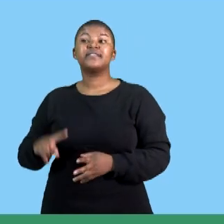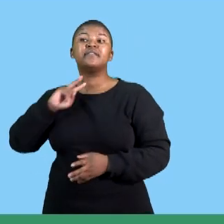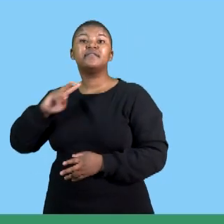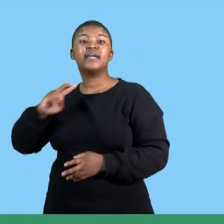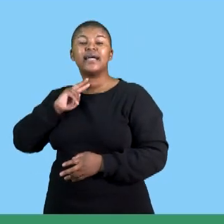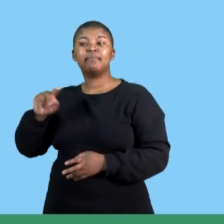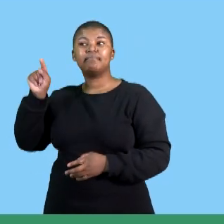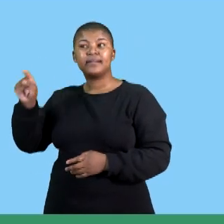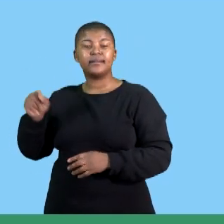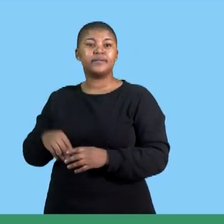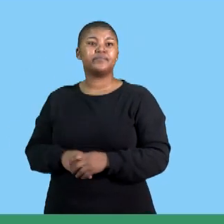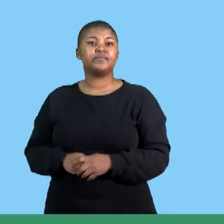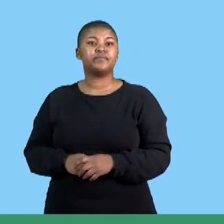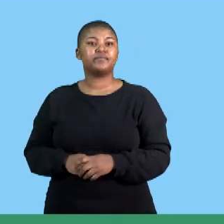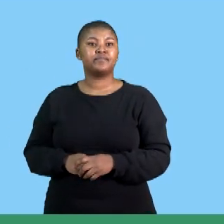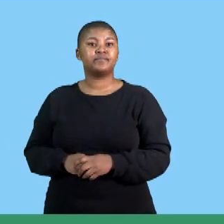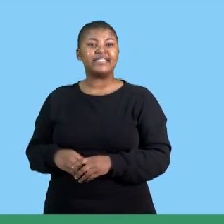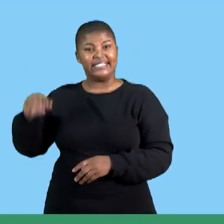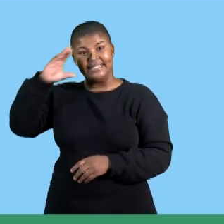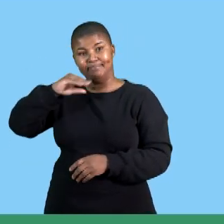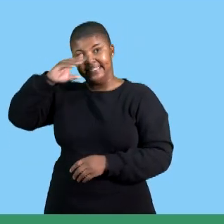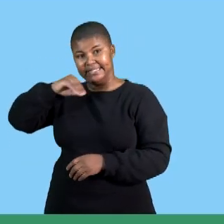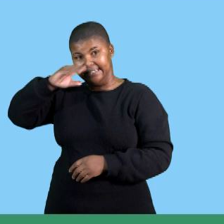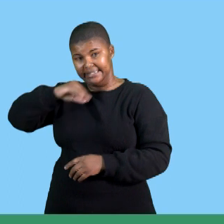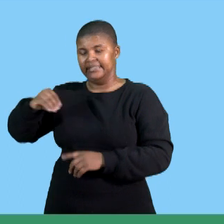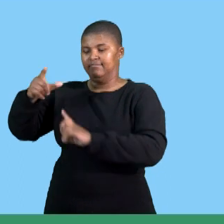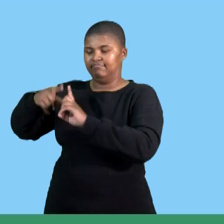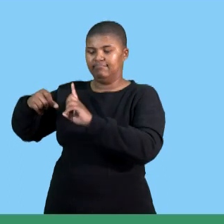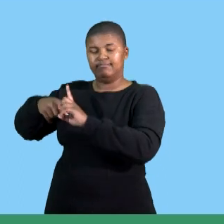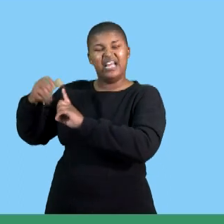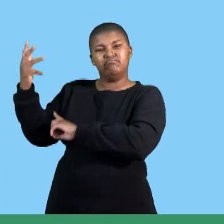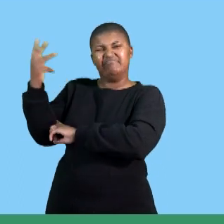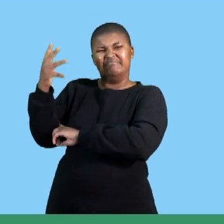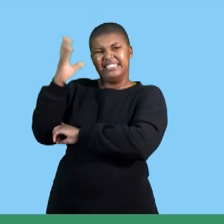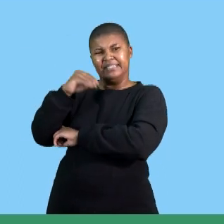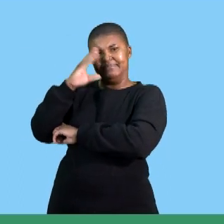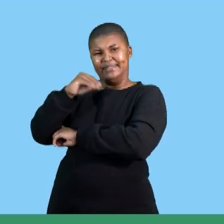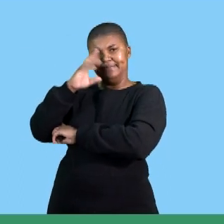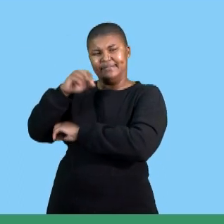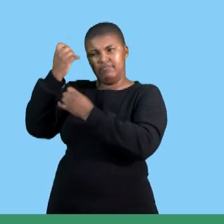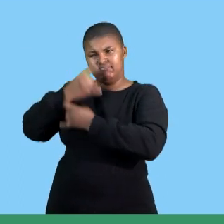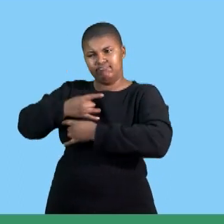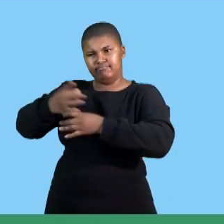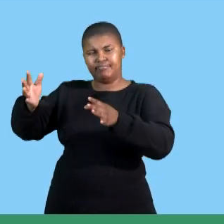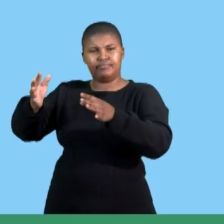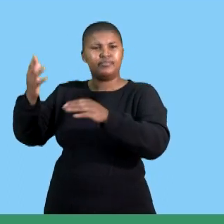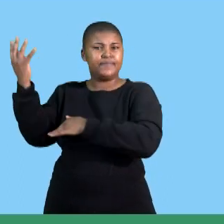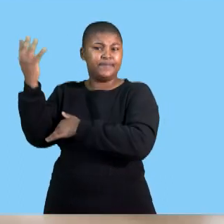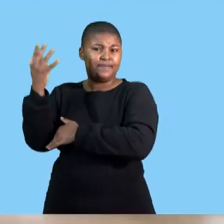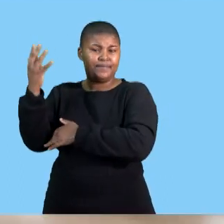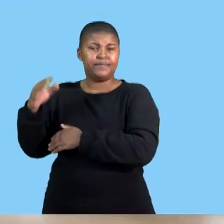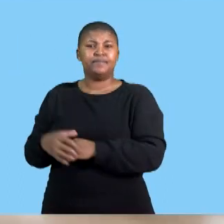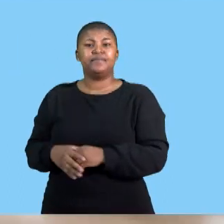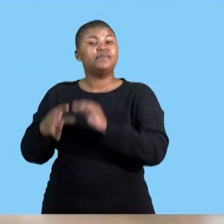presentation, it refers to the use of speech by the presenter to convey a message to stakeholders.